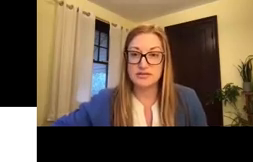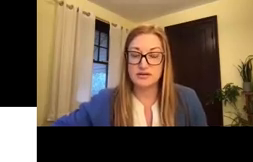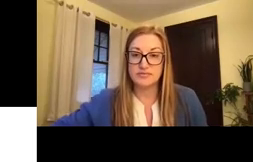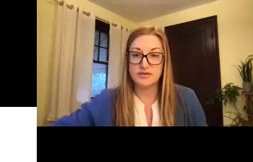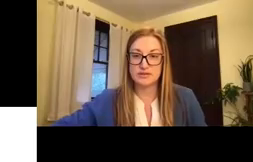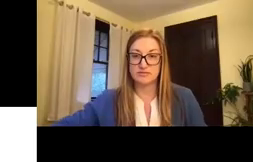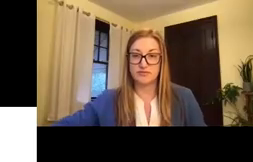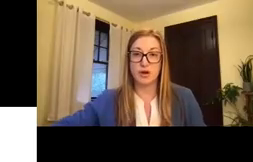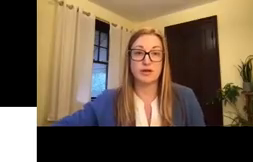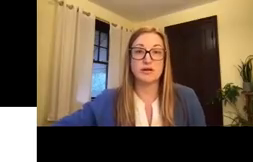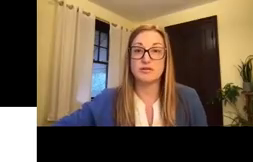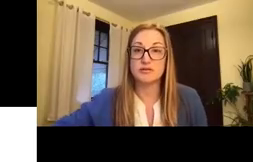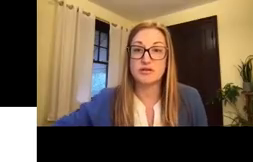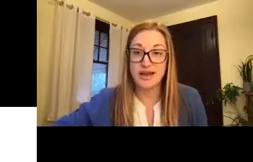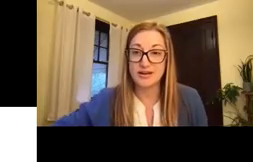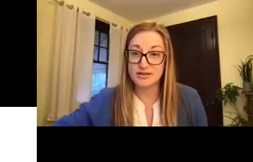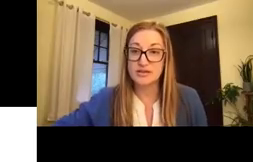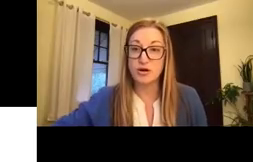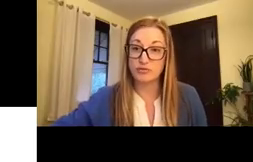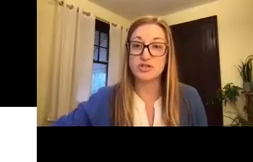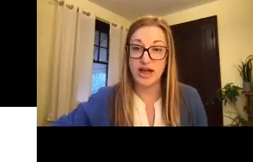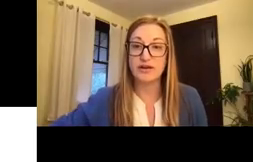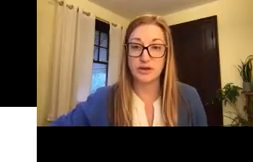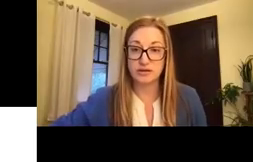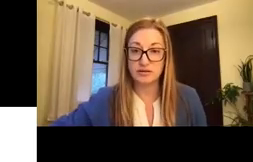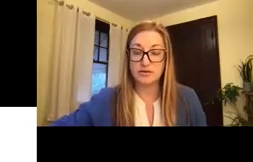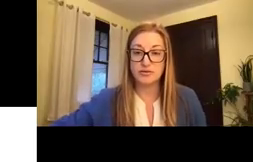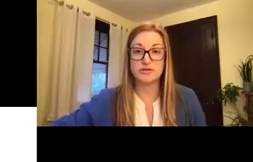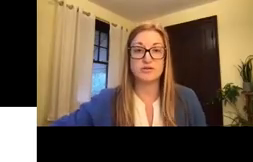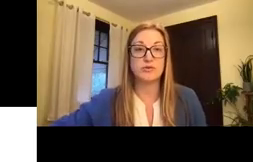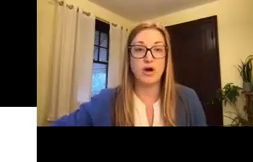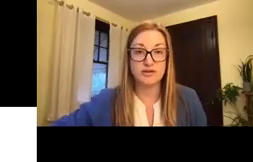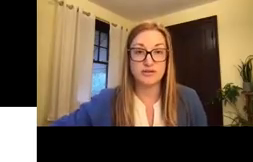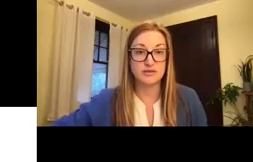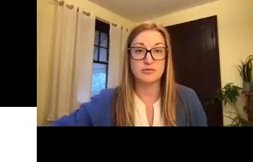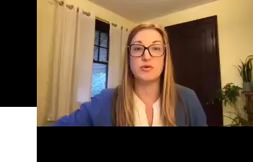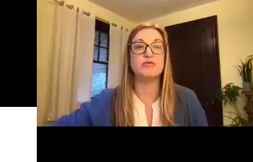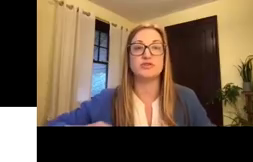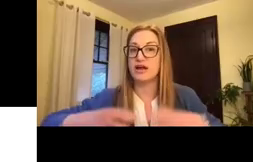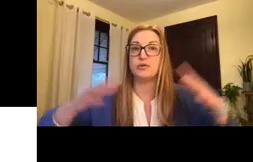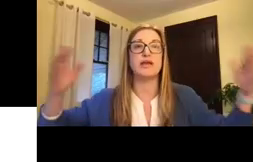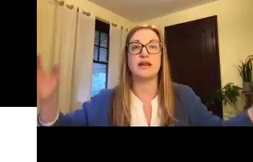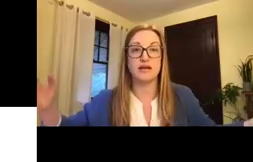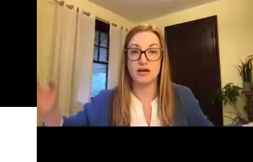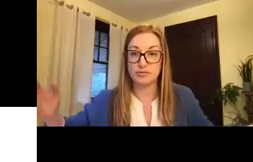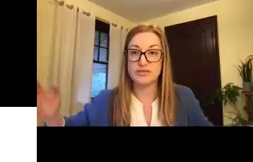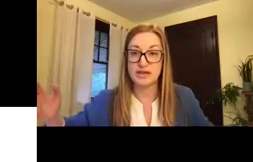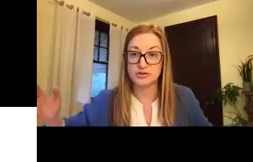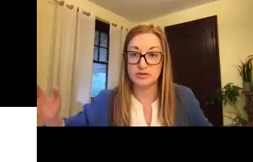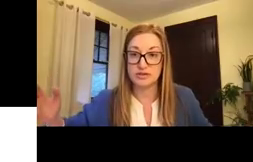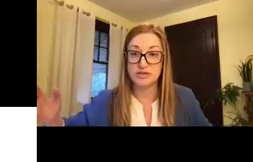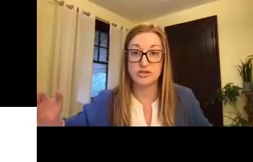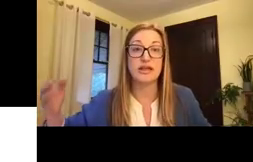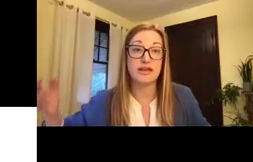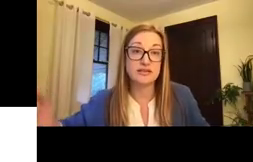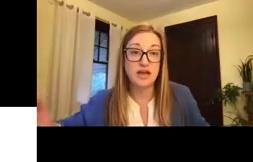is this phenomenon called diagnostic overshadowing, right? So autism overshadowing any other